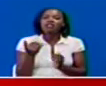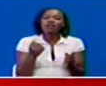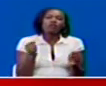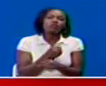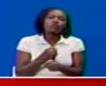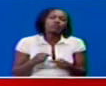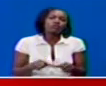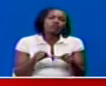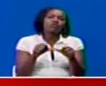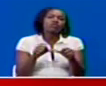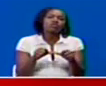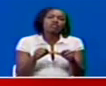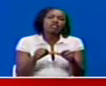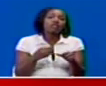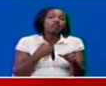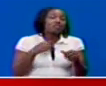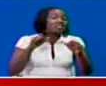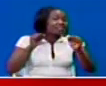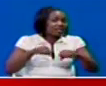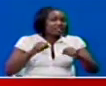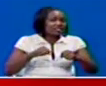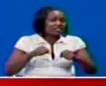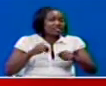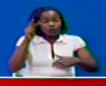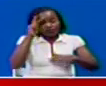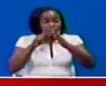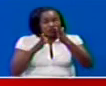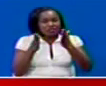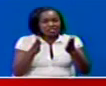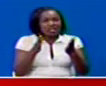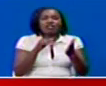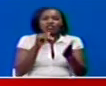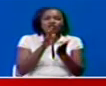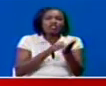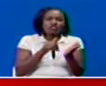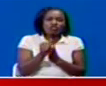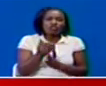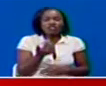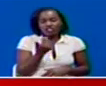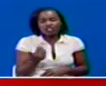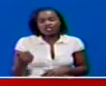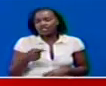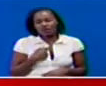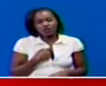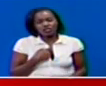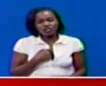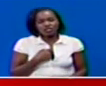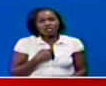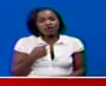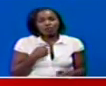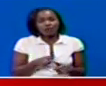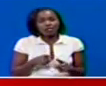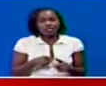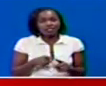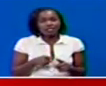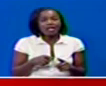proceed. I agree with Professor Magua. We cannot destroy our children themselves by lying to